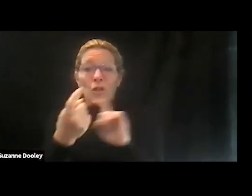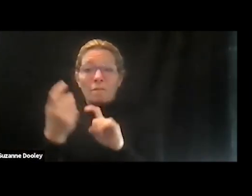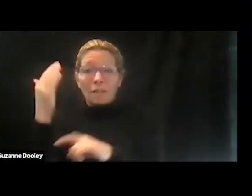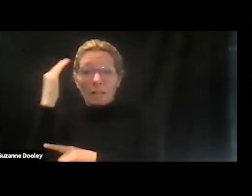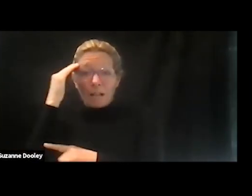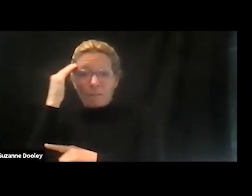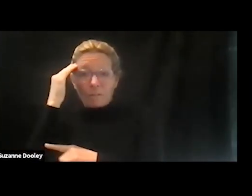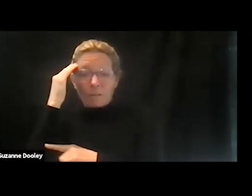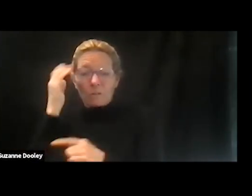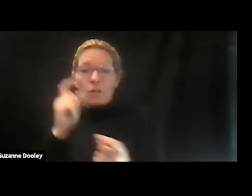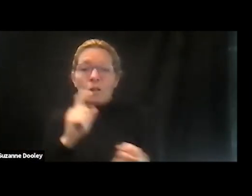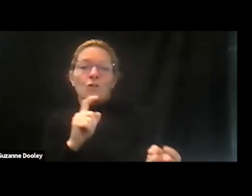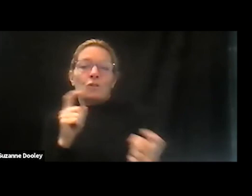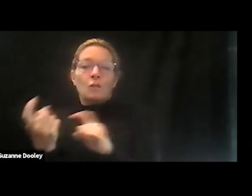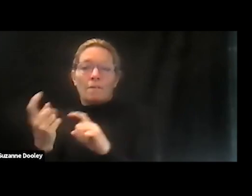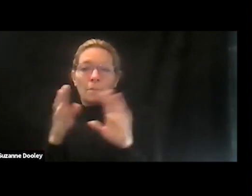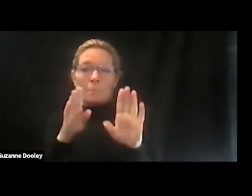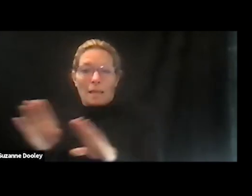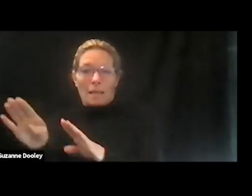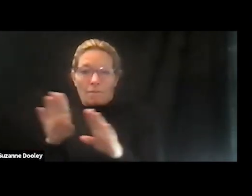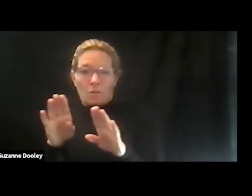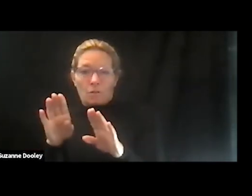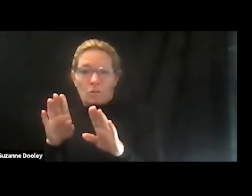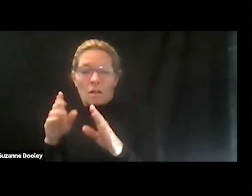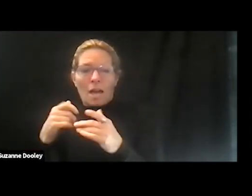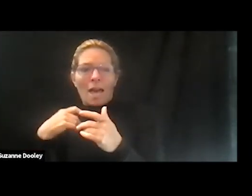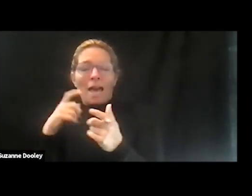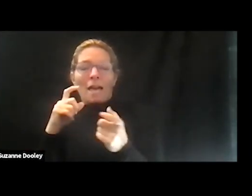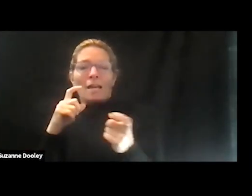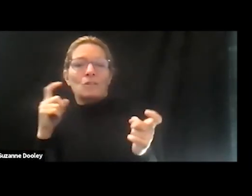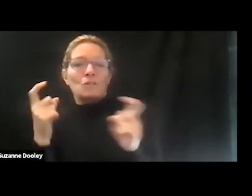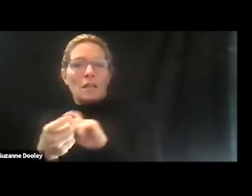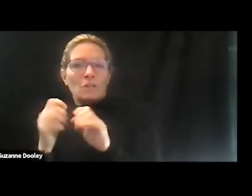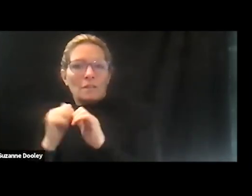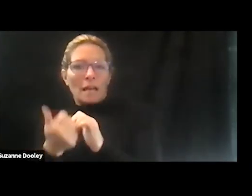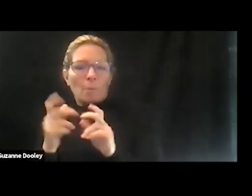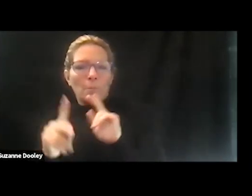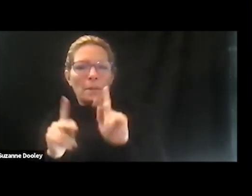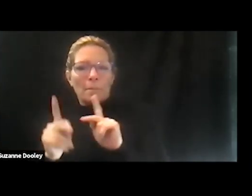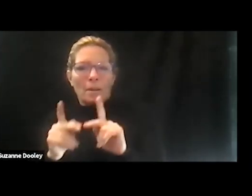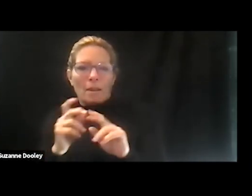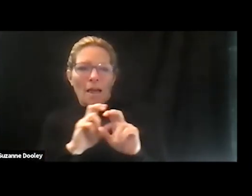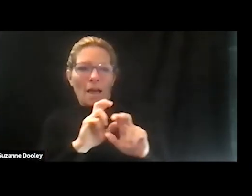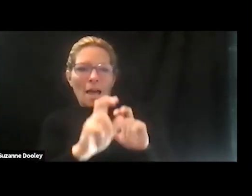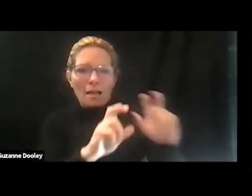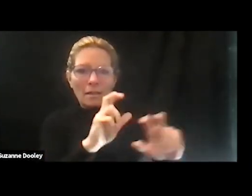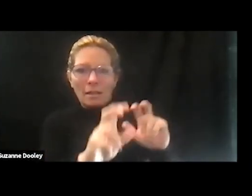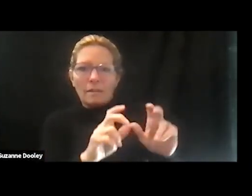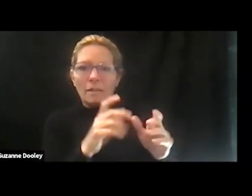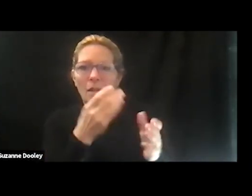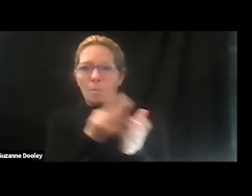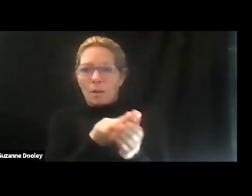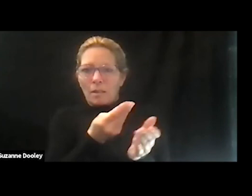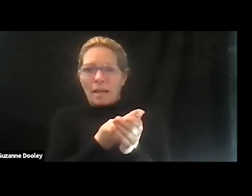consciousness shifts behaviors and shifts how people allocate their money and make decisions about our land.